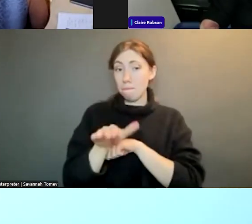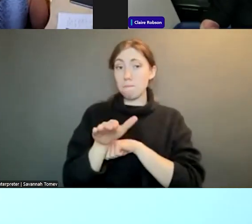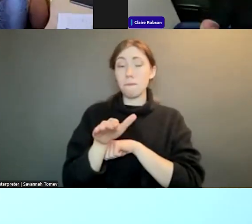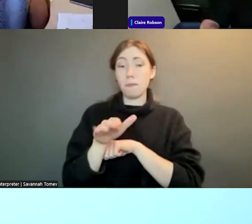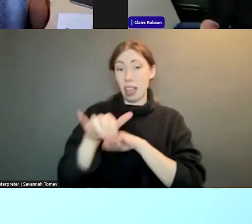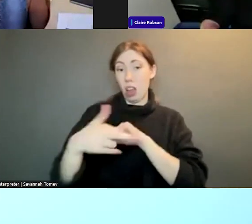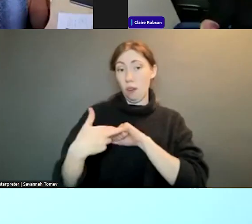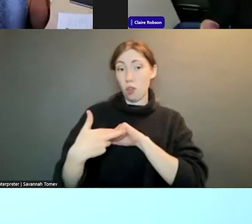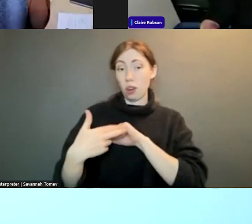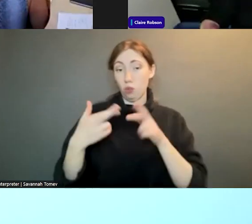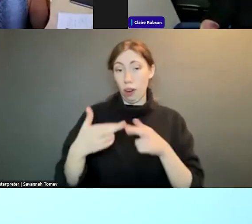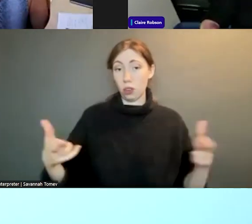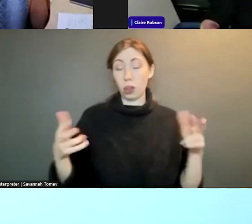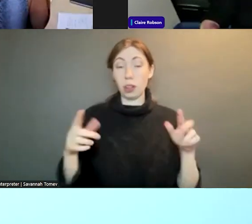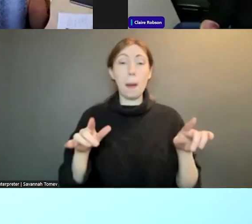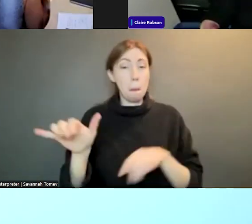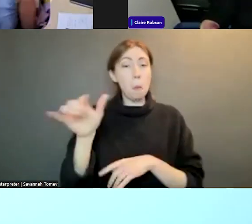Right, thank you. Yeah.